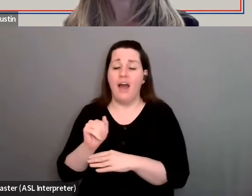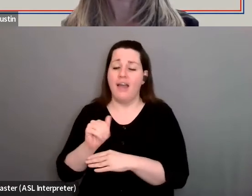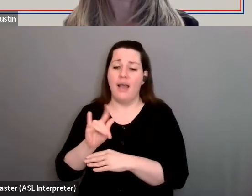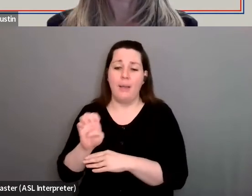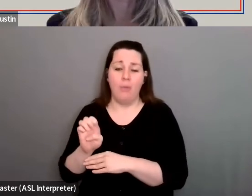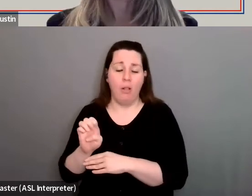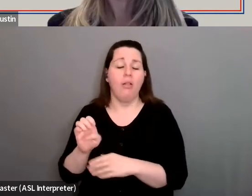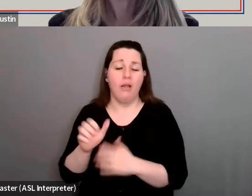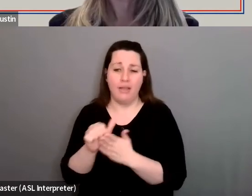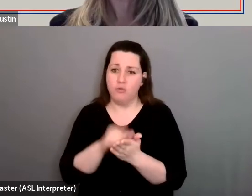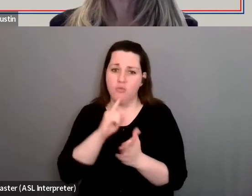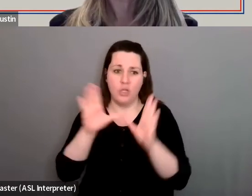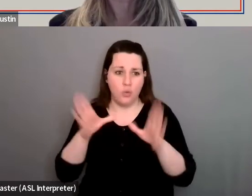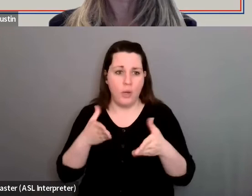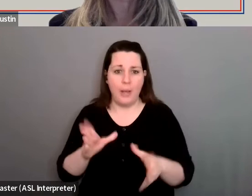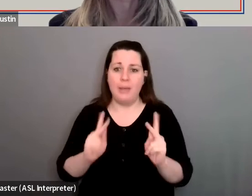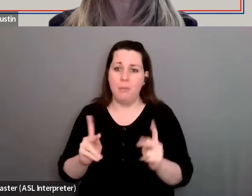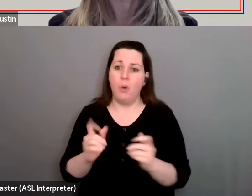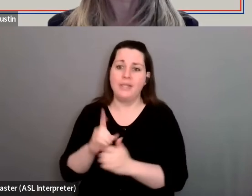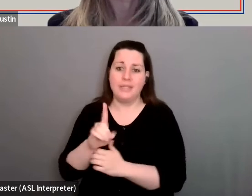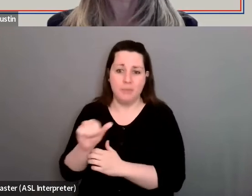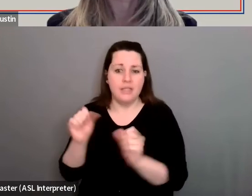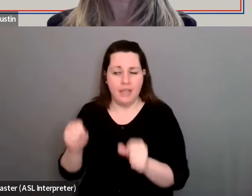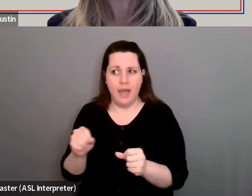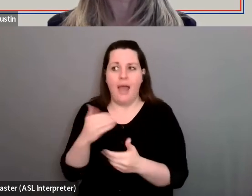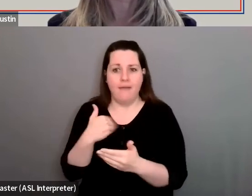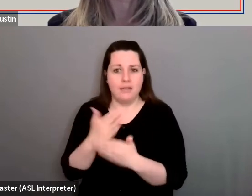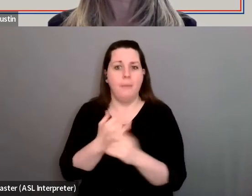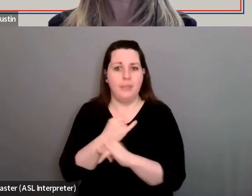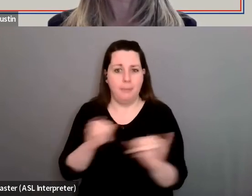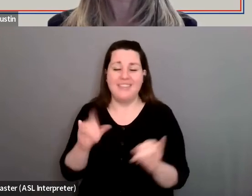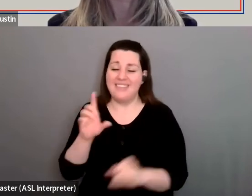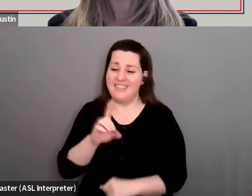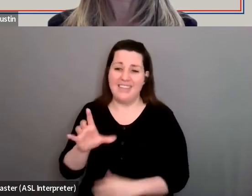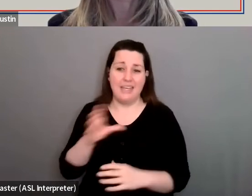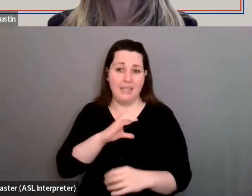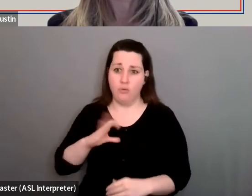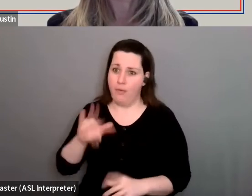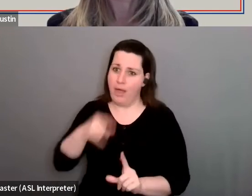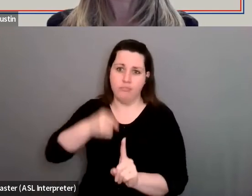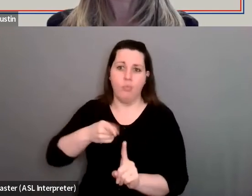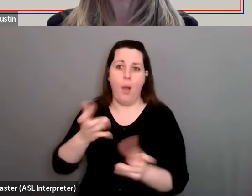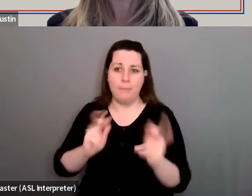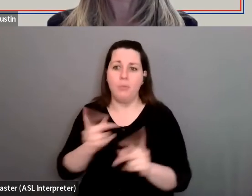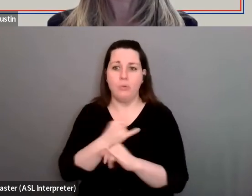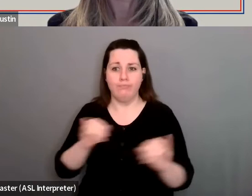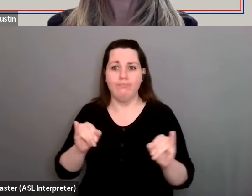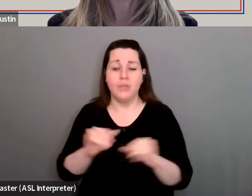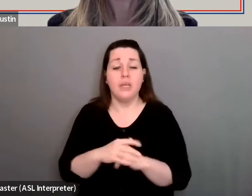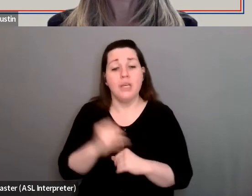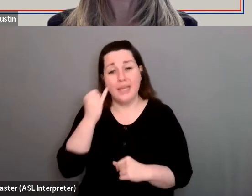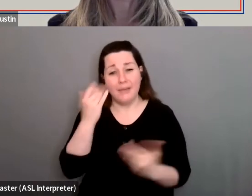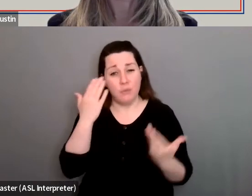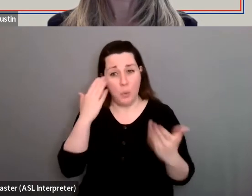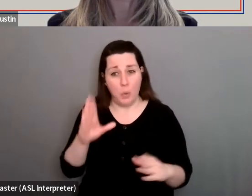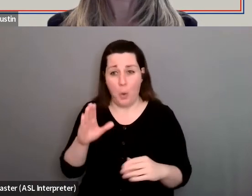to obtain and maintain some independence, and our DD Council is all about helping people do that. If you're not familiar with the